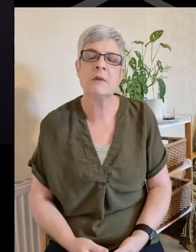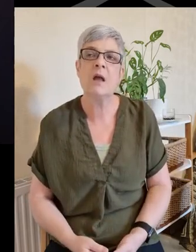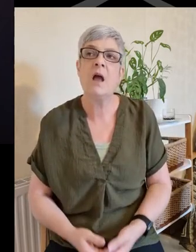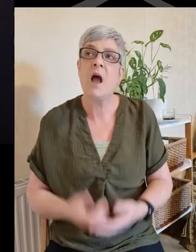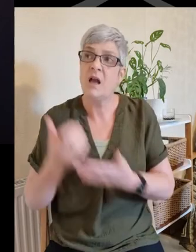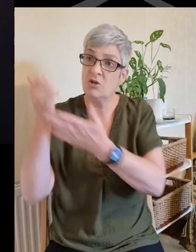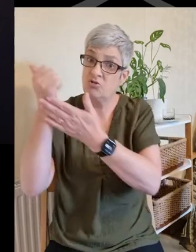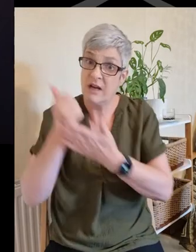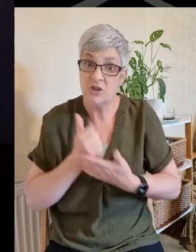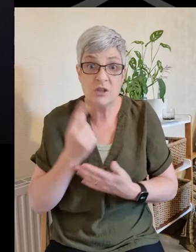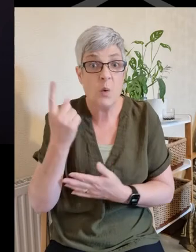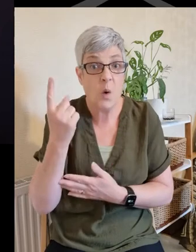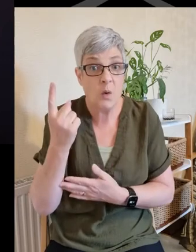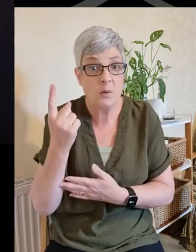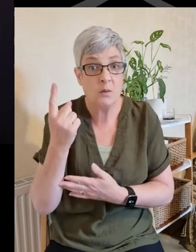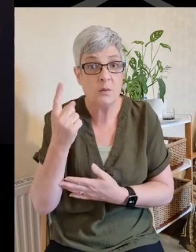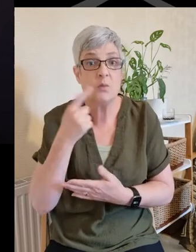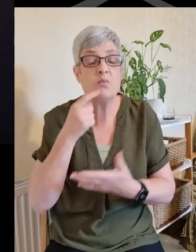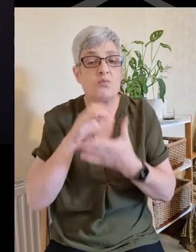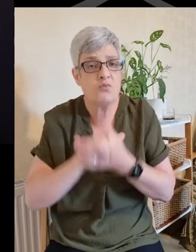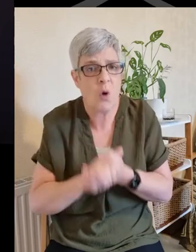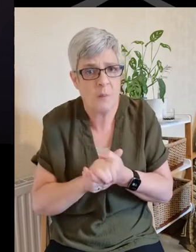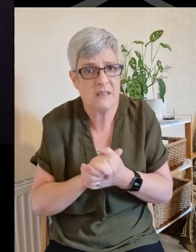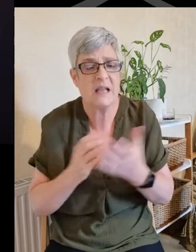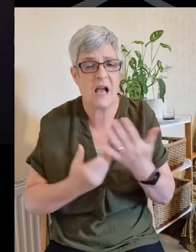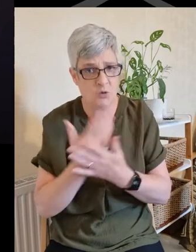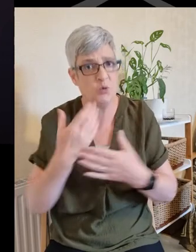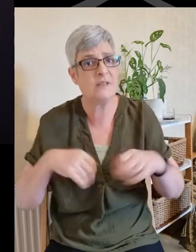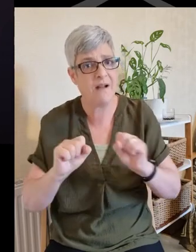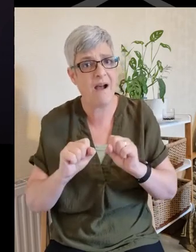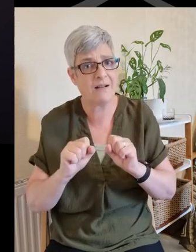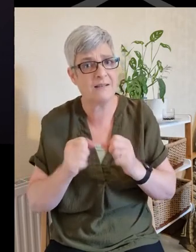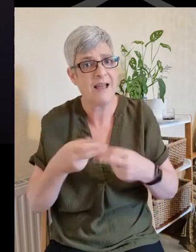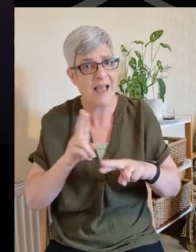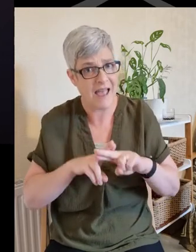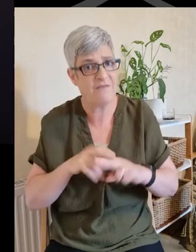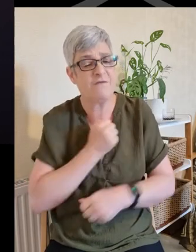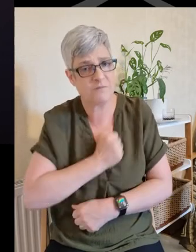And gracious God, you promised a new start to all who properly repent.